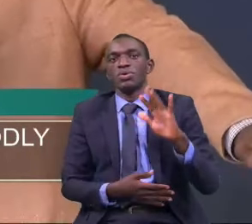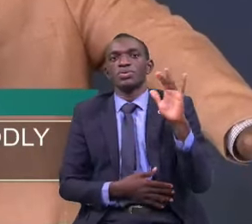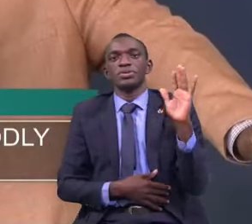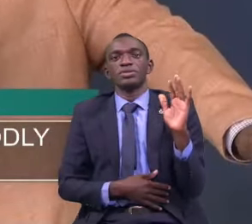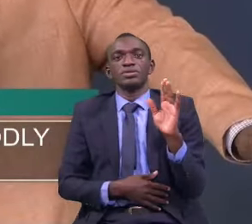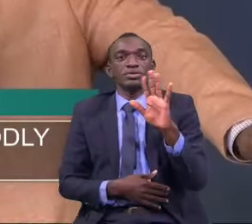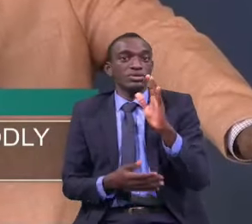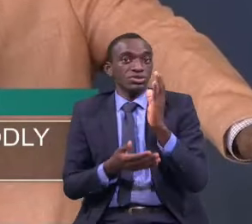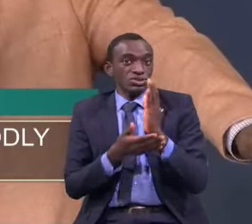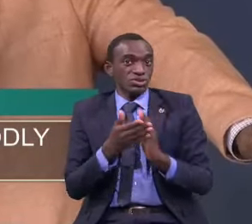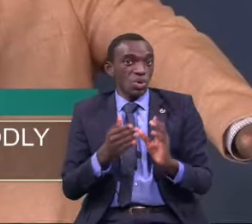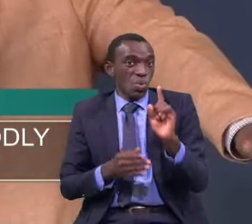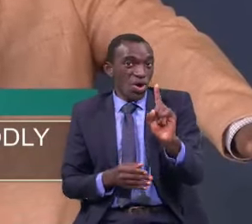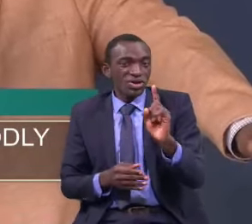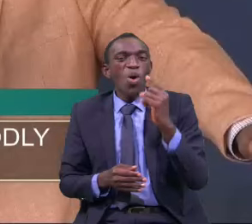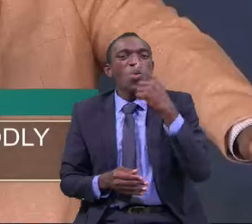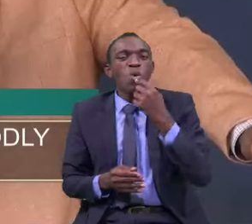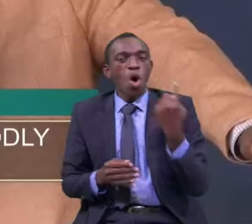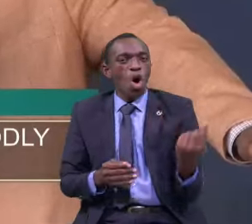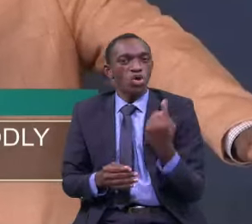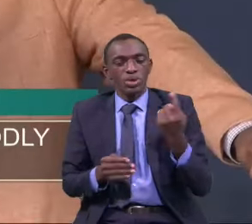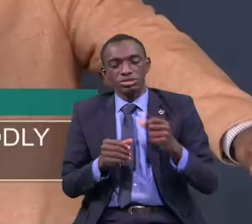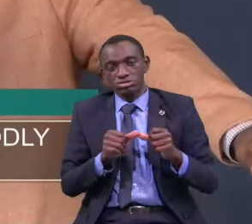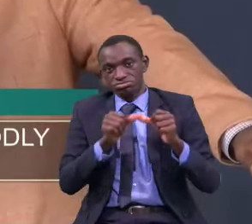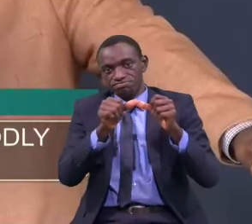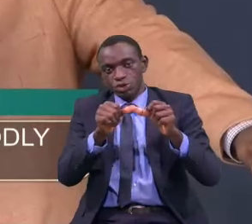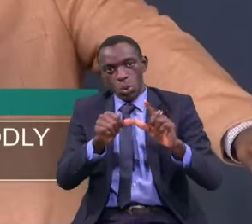Somebody who is always going up, up, up